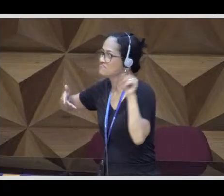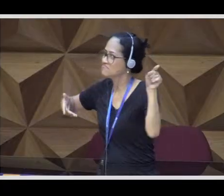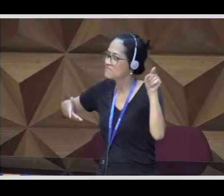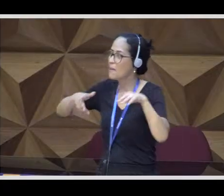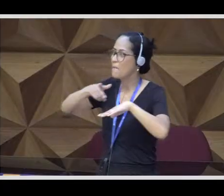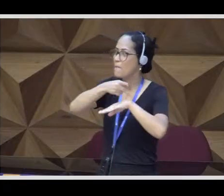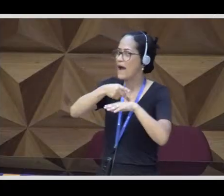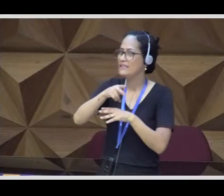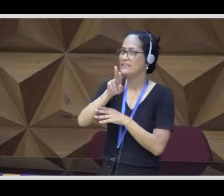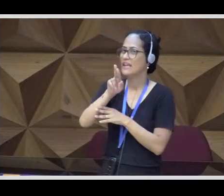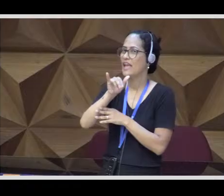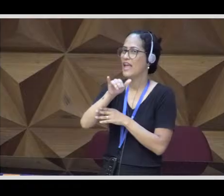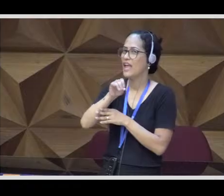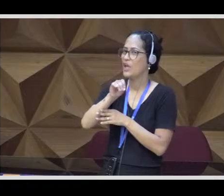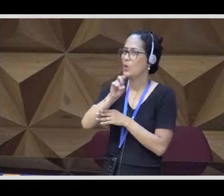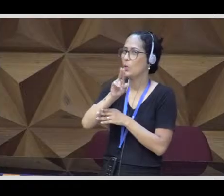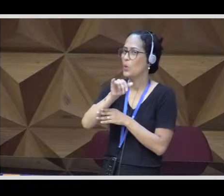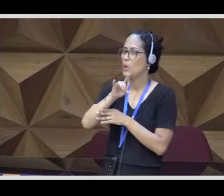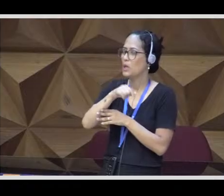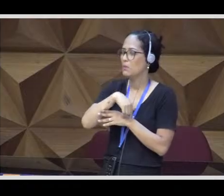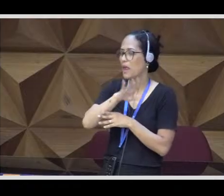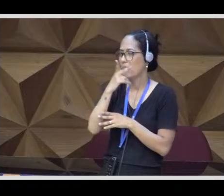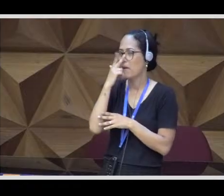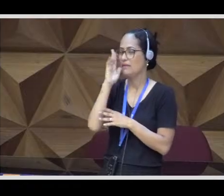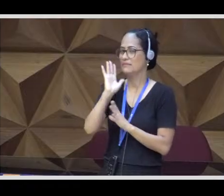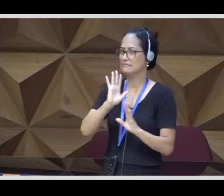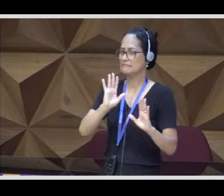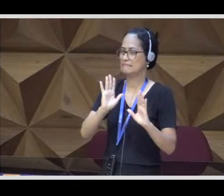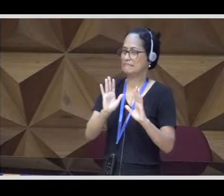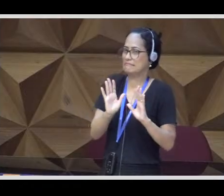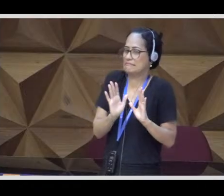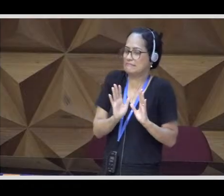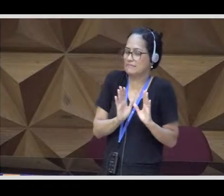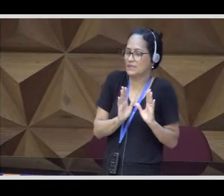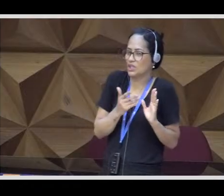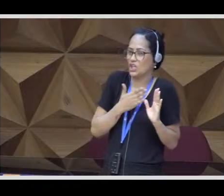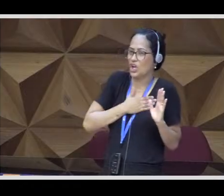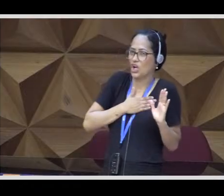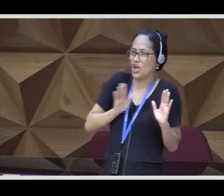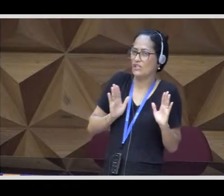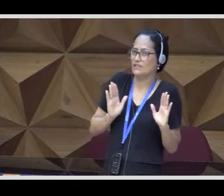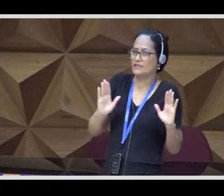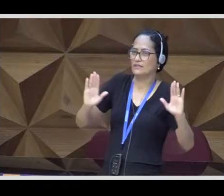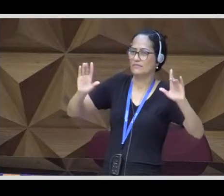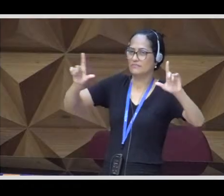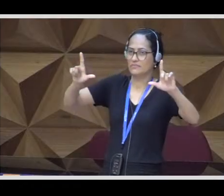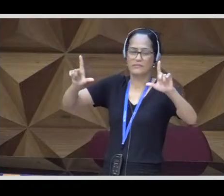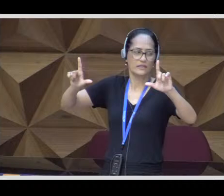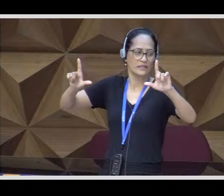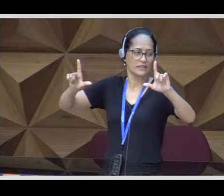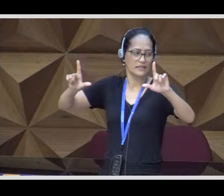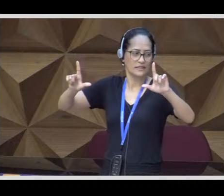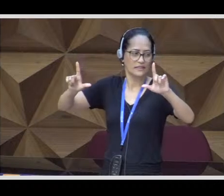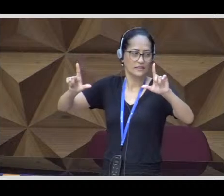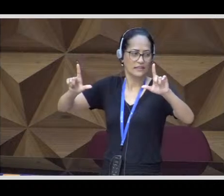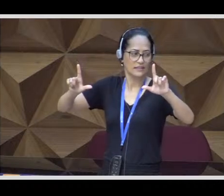shielding. So people kind of build a wall of displays, same way as opening a newspaper to block things out.